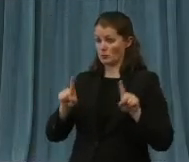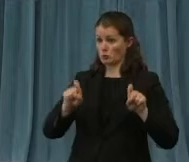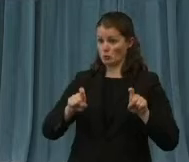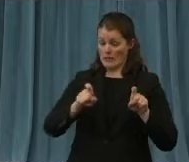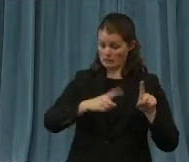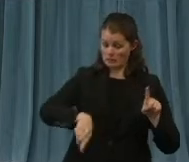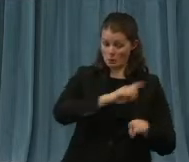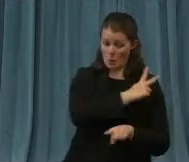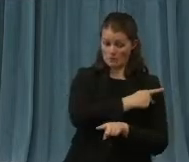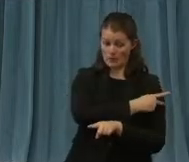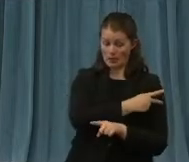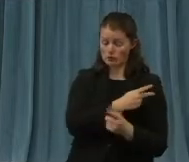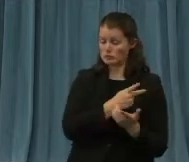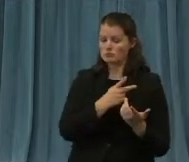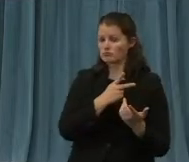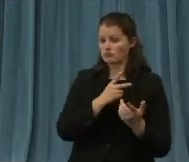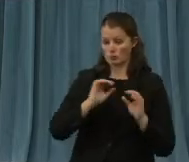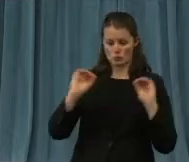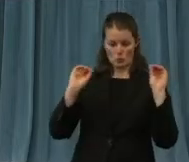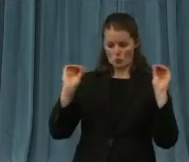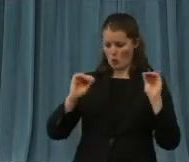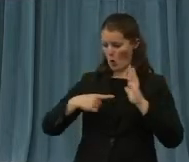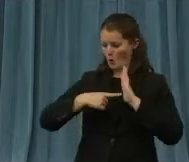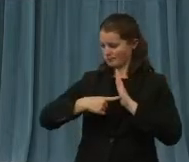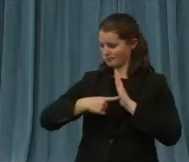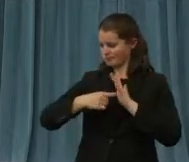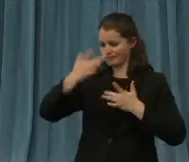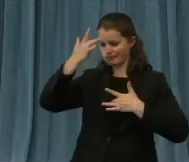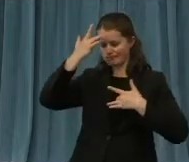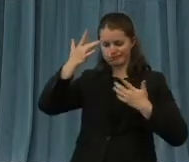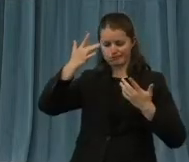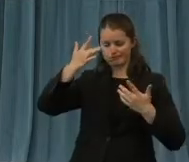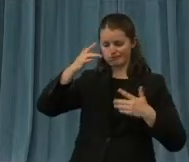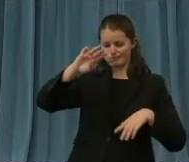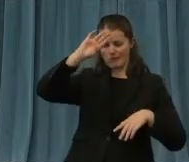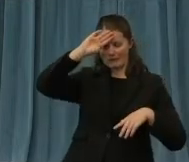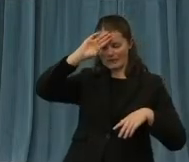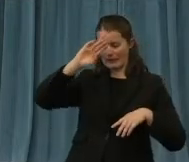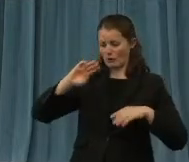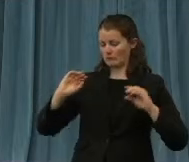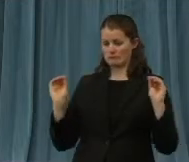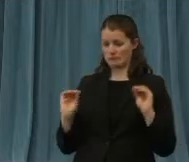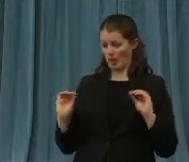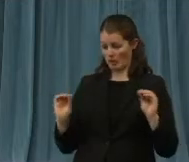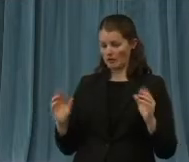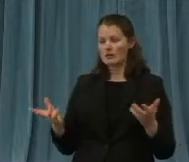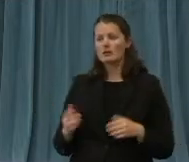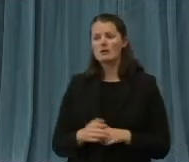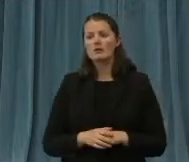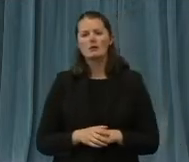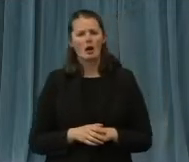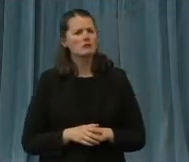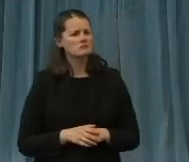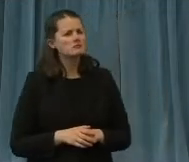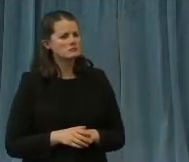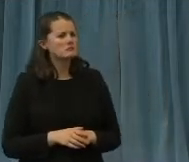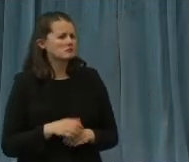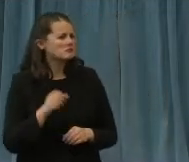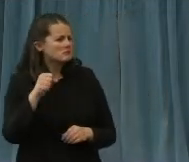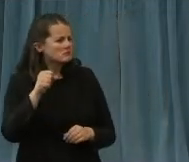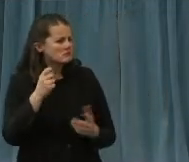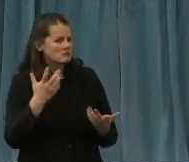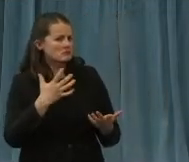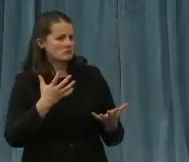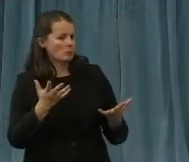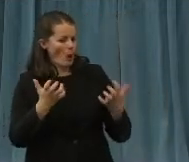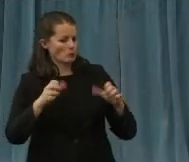that'd be great. But I want to do more tracing. You know, when you get a symptomatic patient, you get a positive, we want to do tracing and test those folks and test people that are coming in that